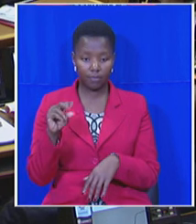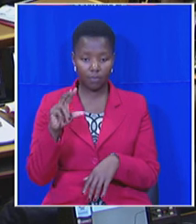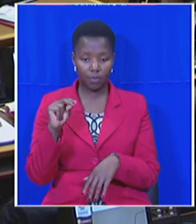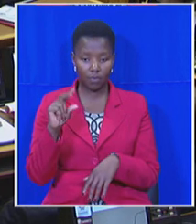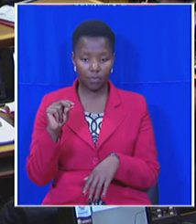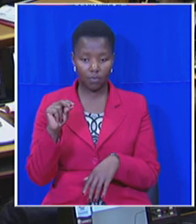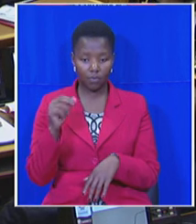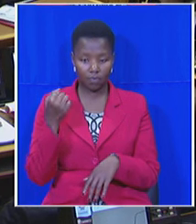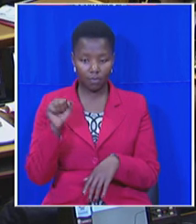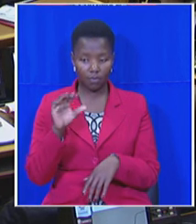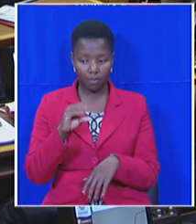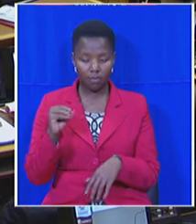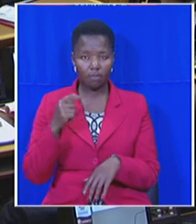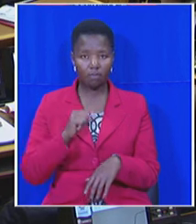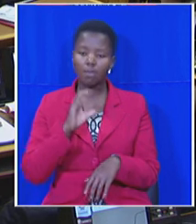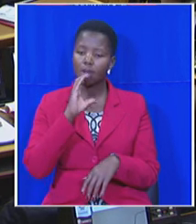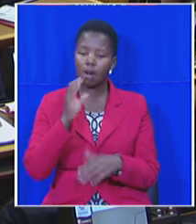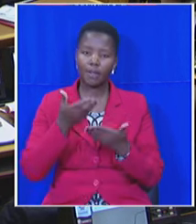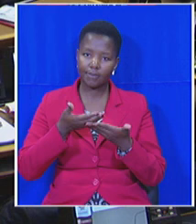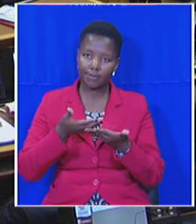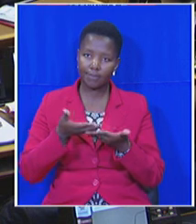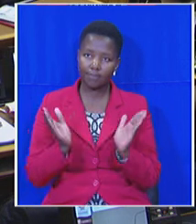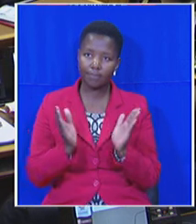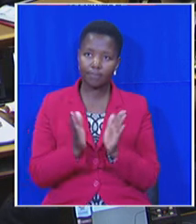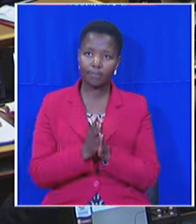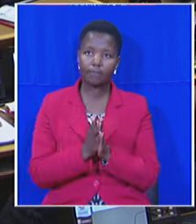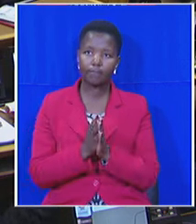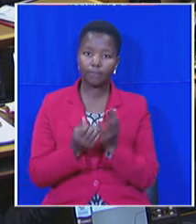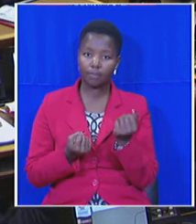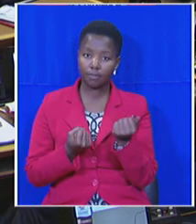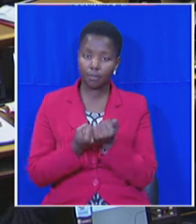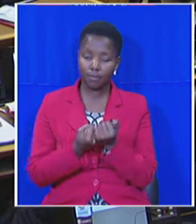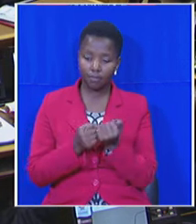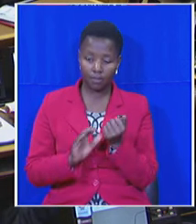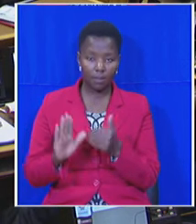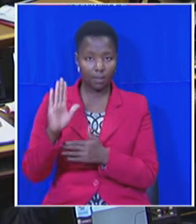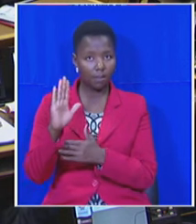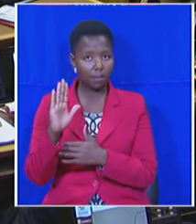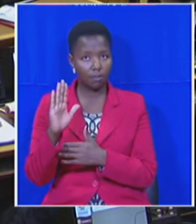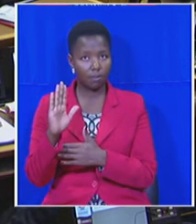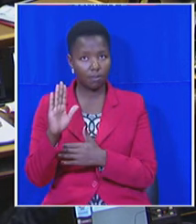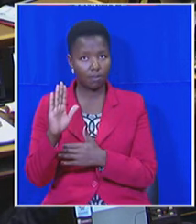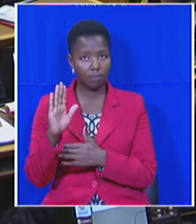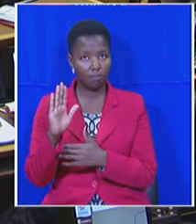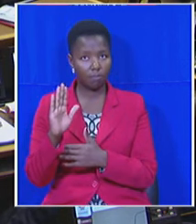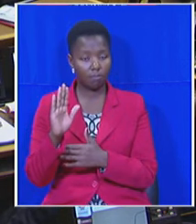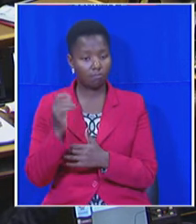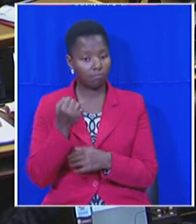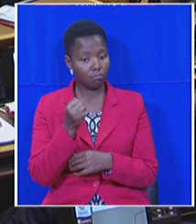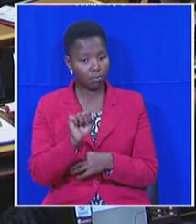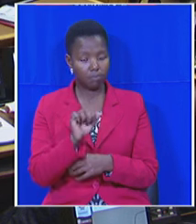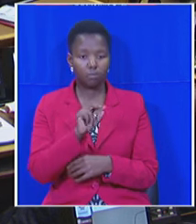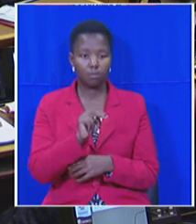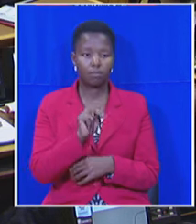There being objections, I now put the question. Those in favor will say aye, and those against will say